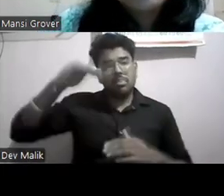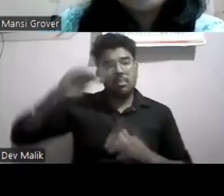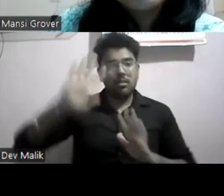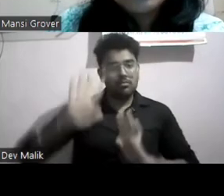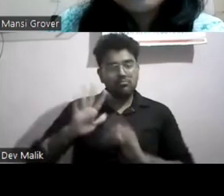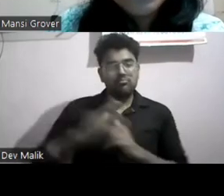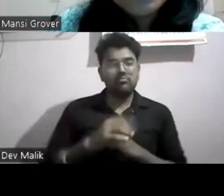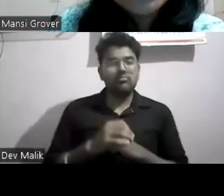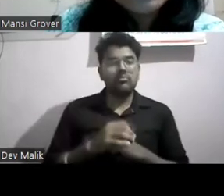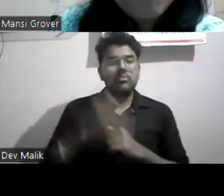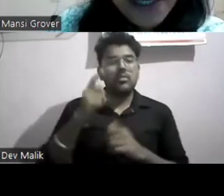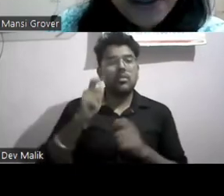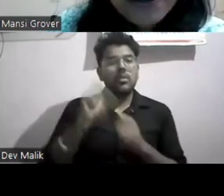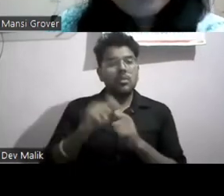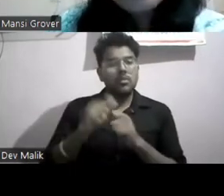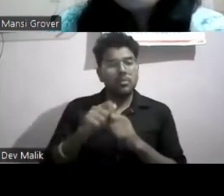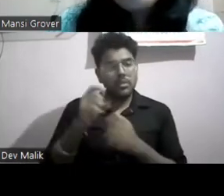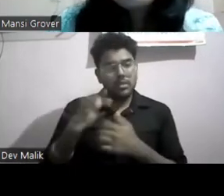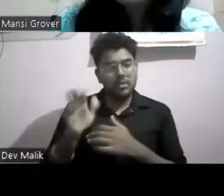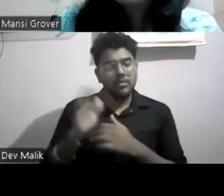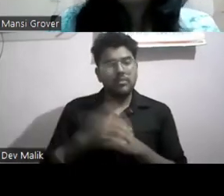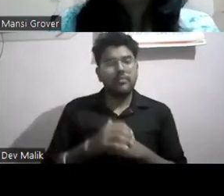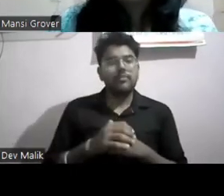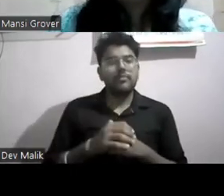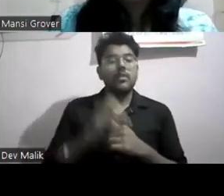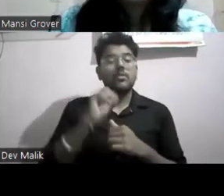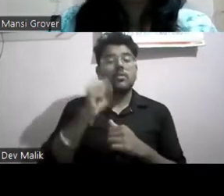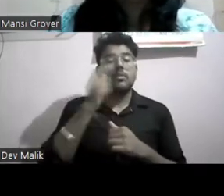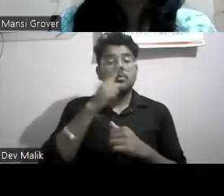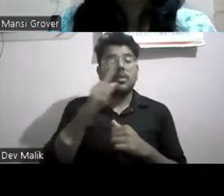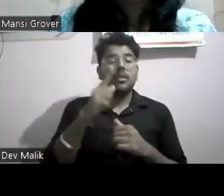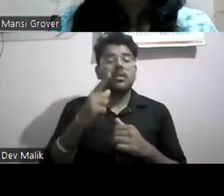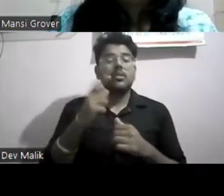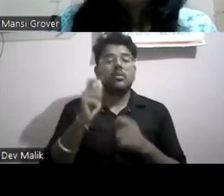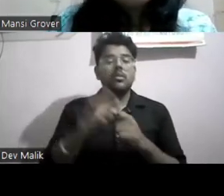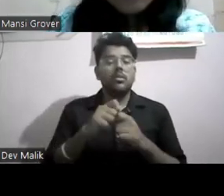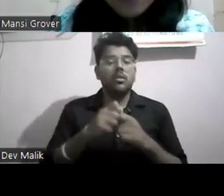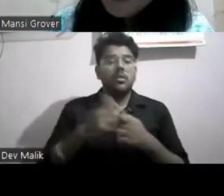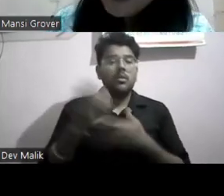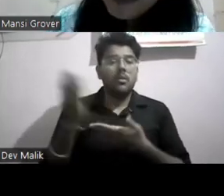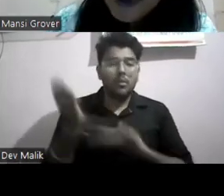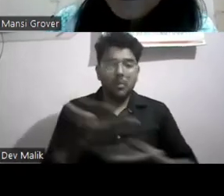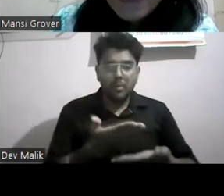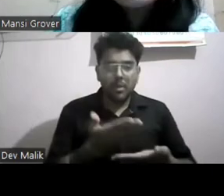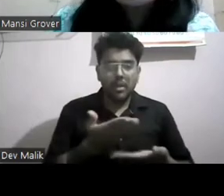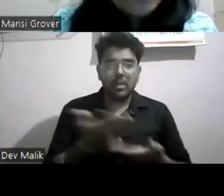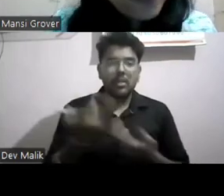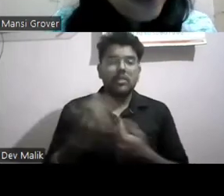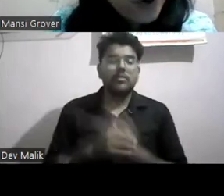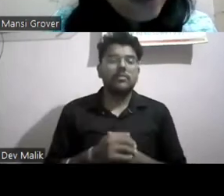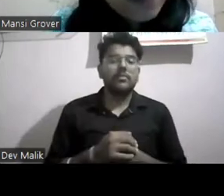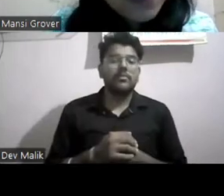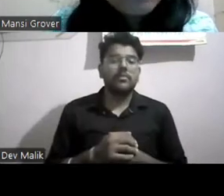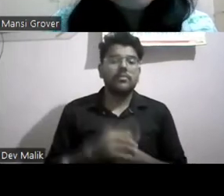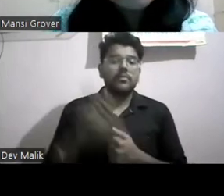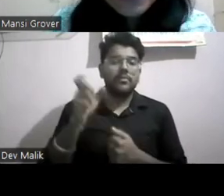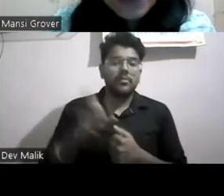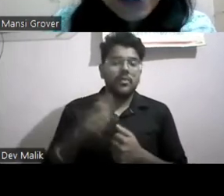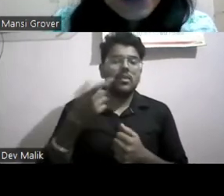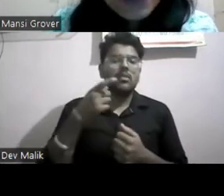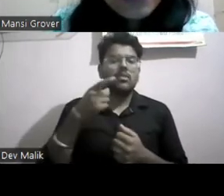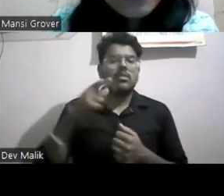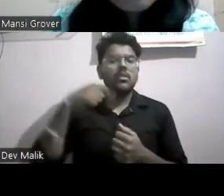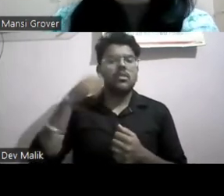his mother. His mother is a baker, and he would work. The film has its own problems, which we